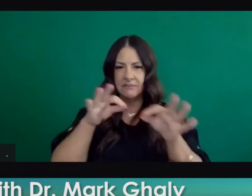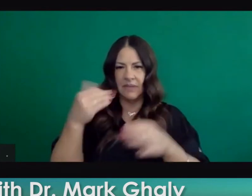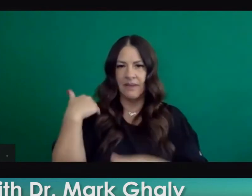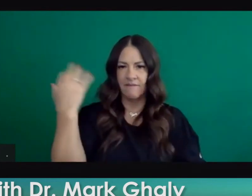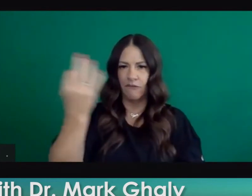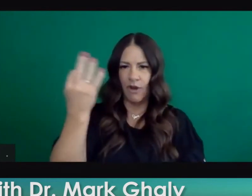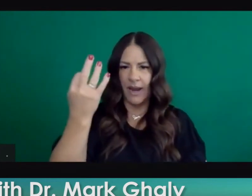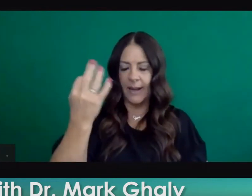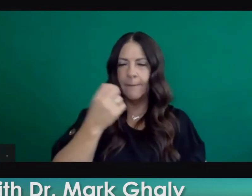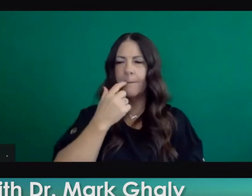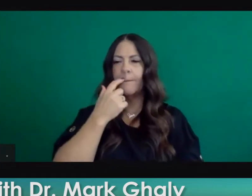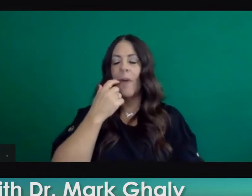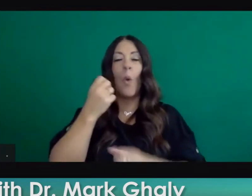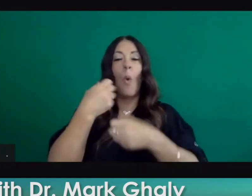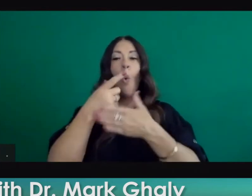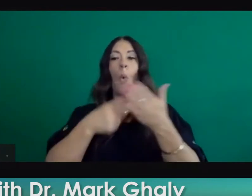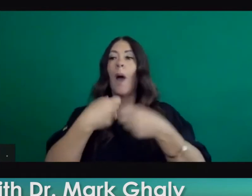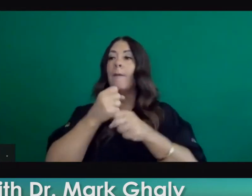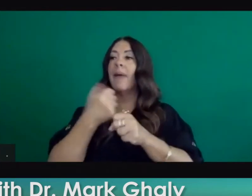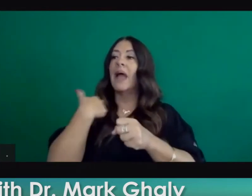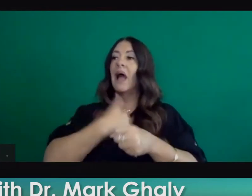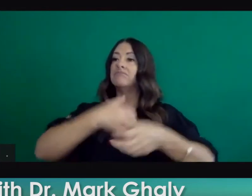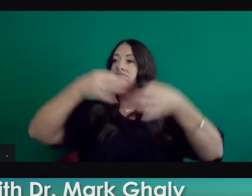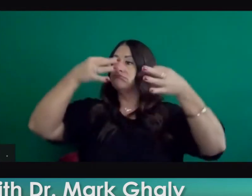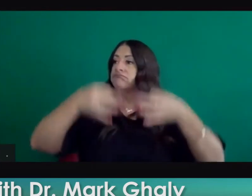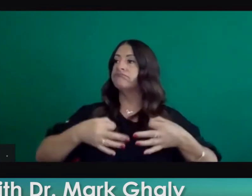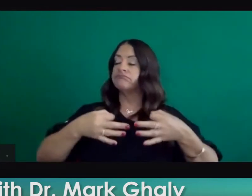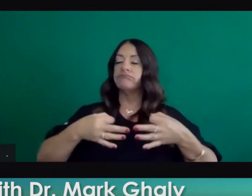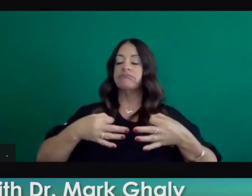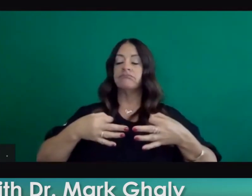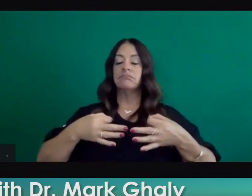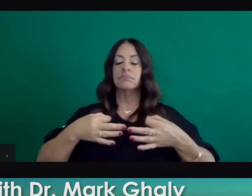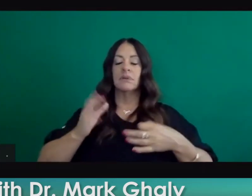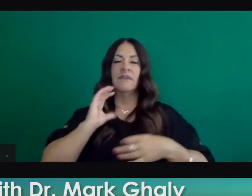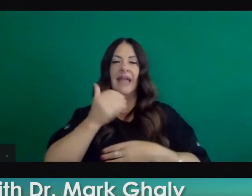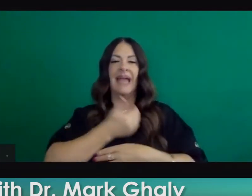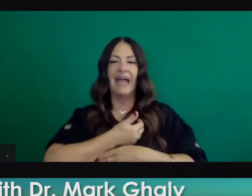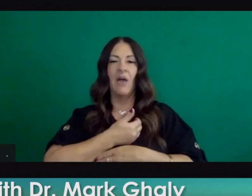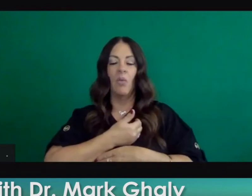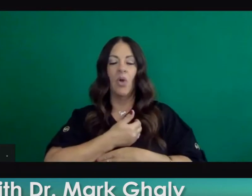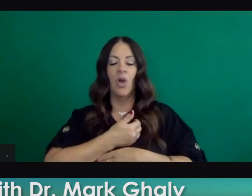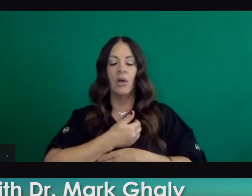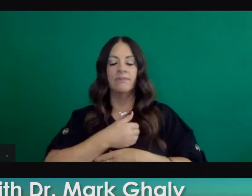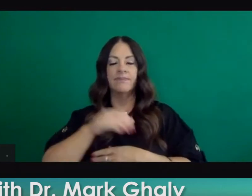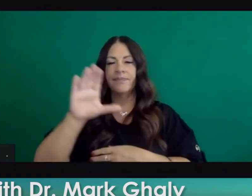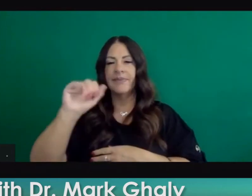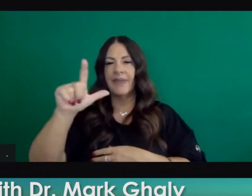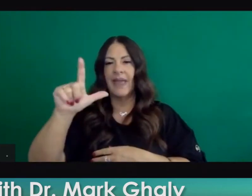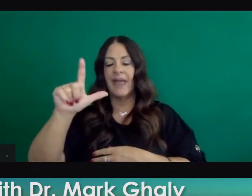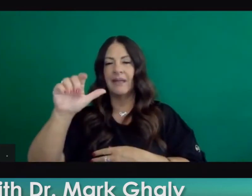what drives our CalCat tool that is publicly available, all of you can find it on our